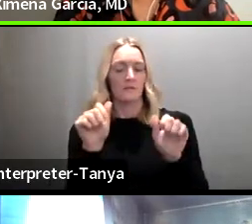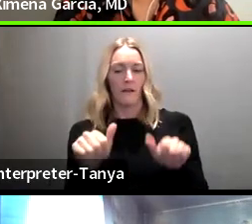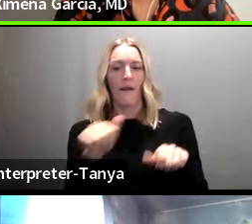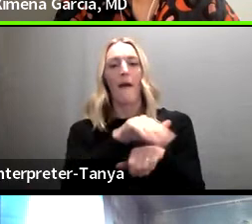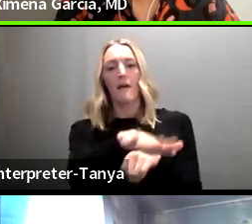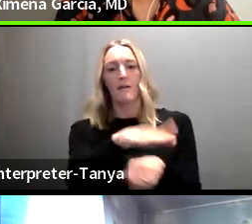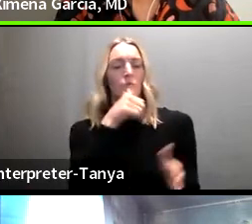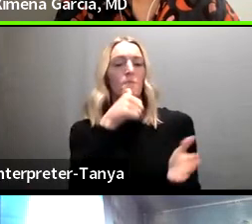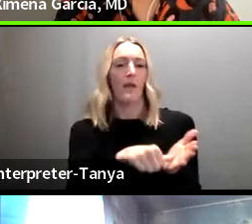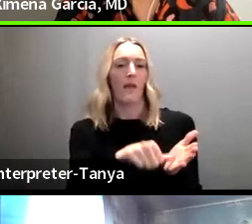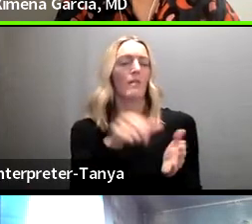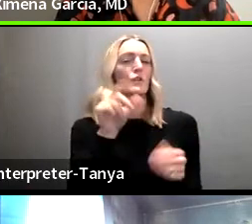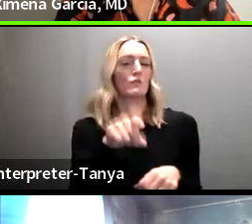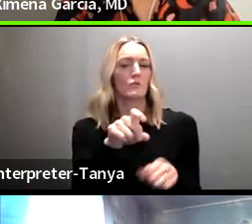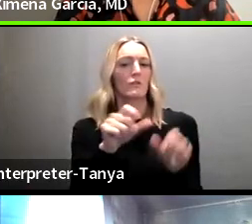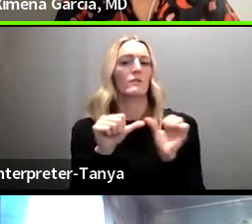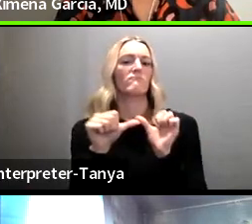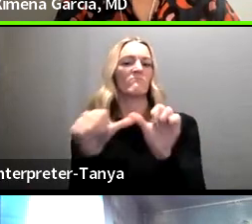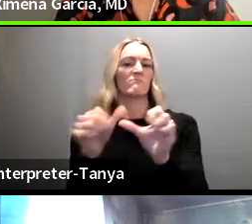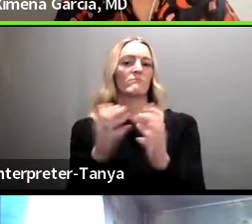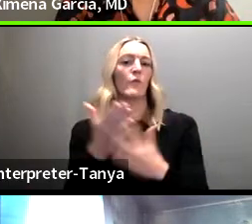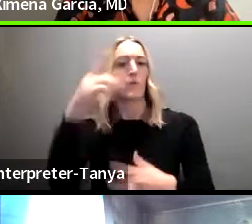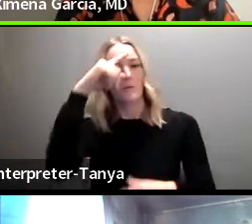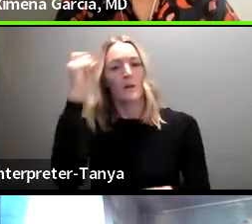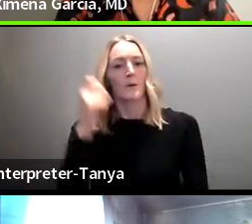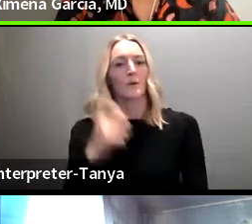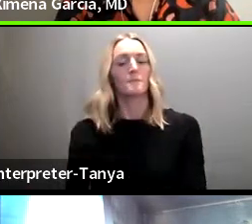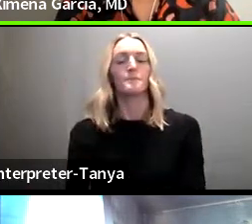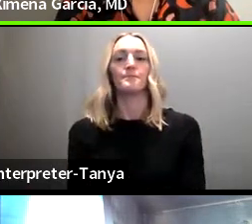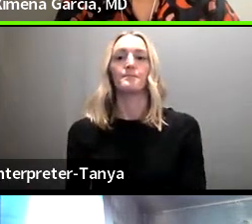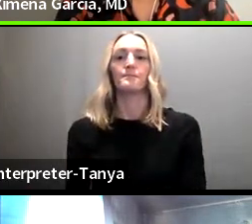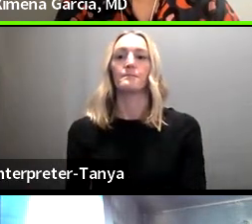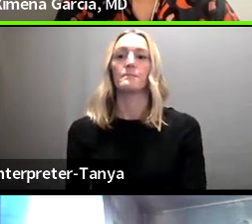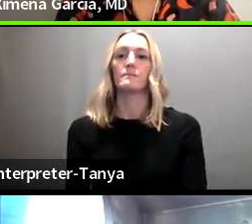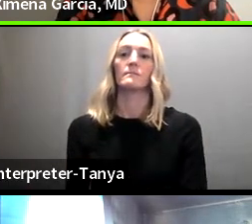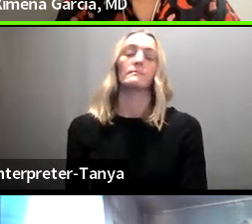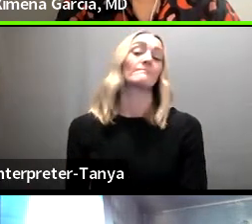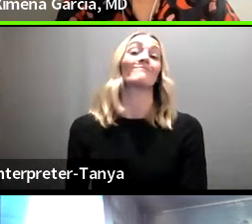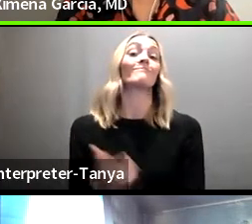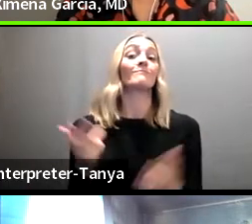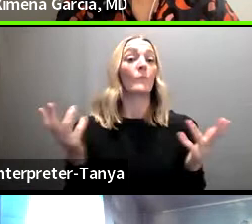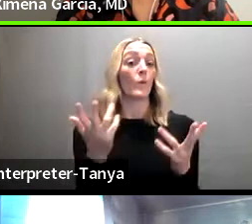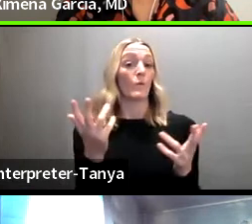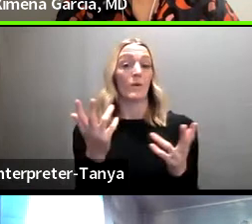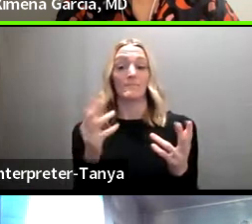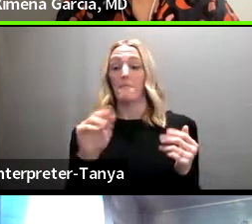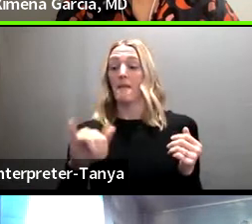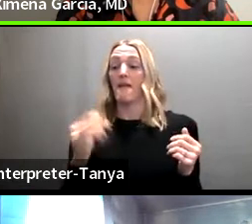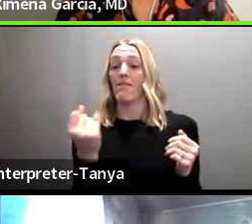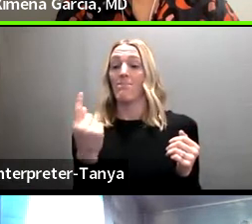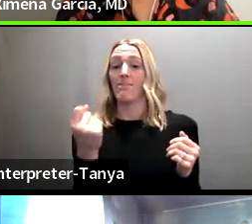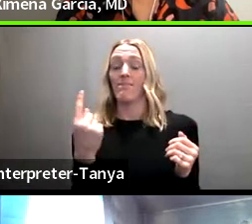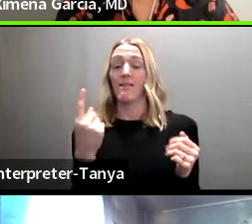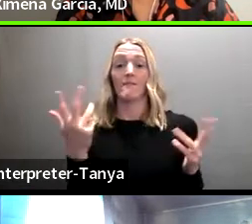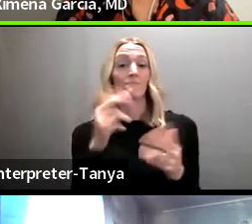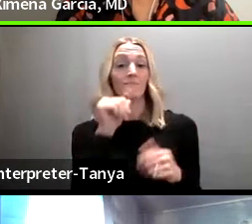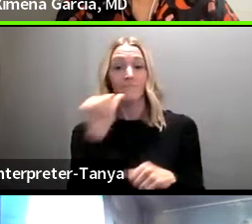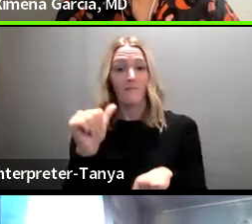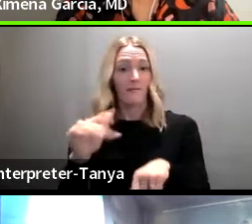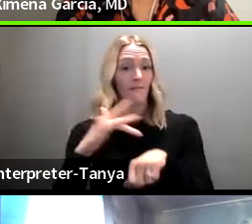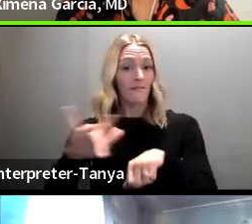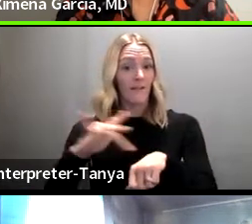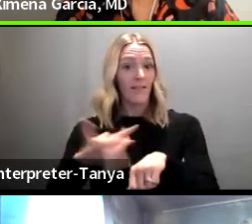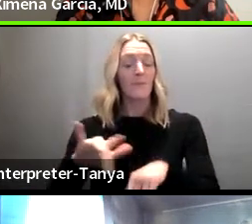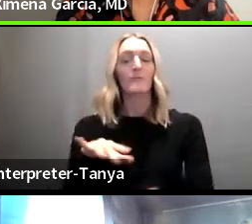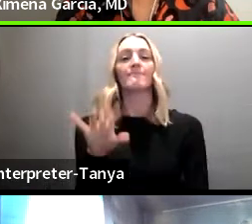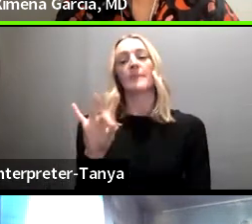through sometime this summer. The one thing that is no longer going to be available as of May 11th are the 8